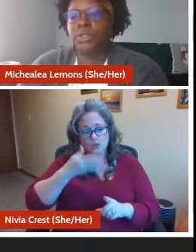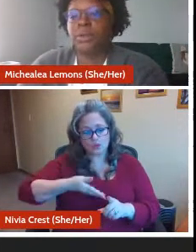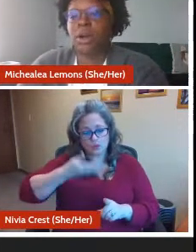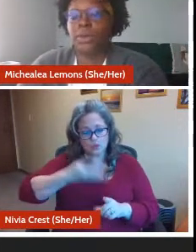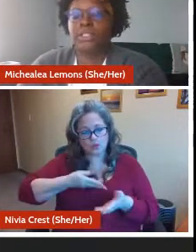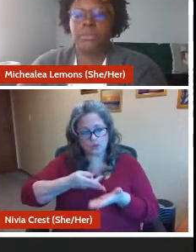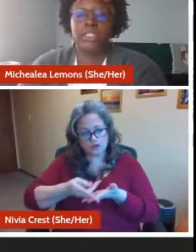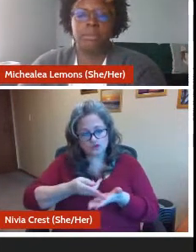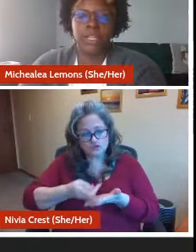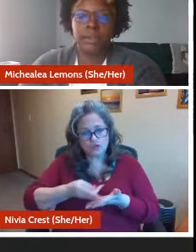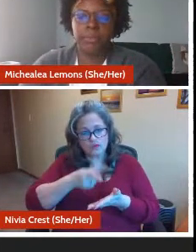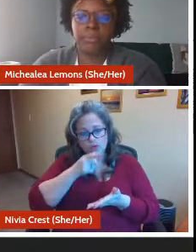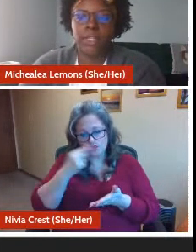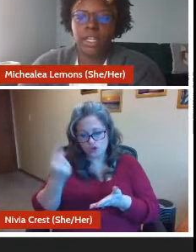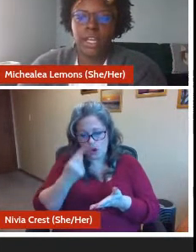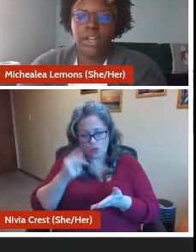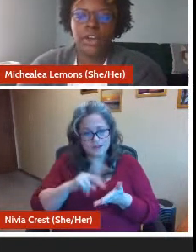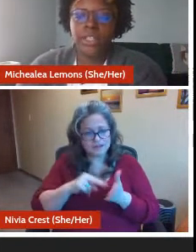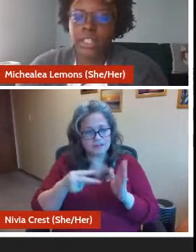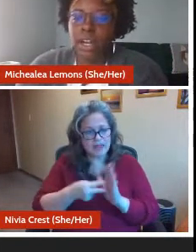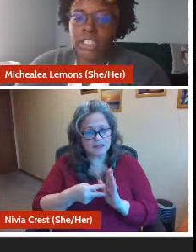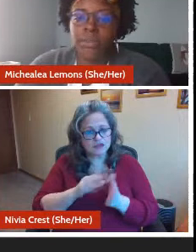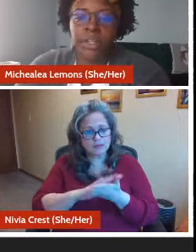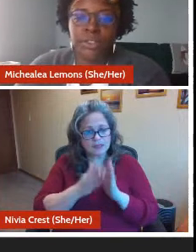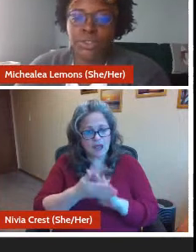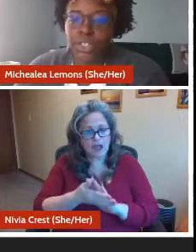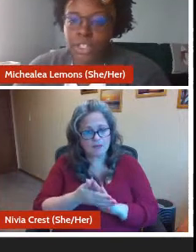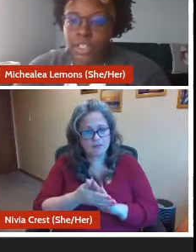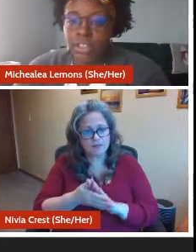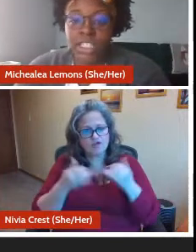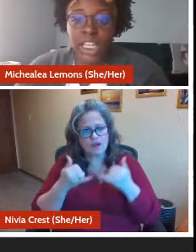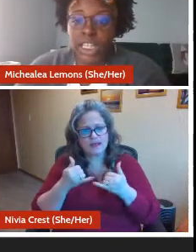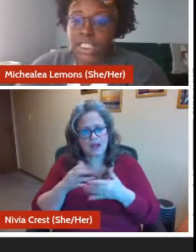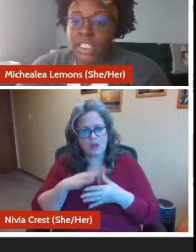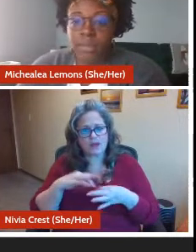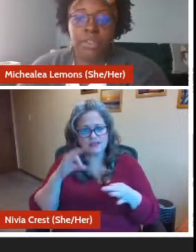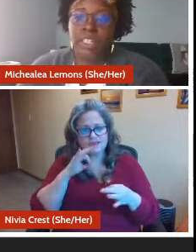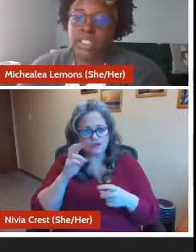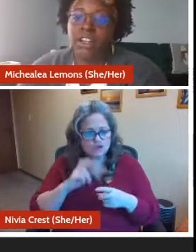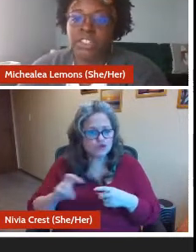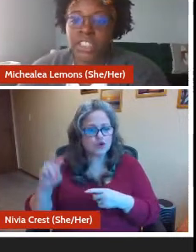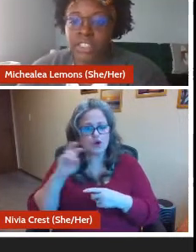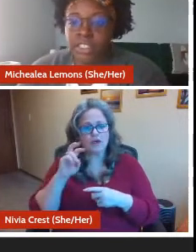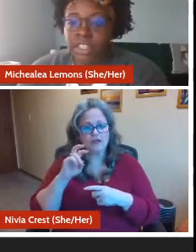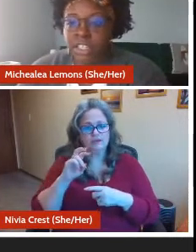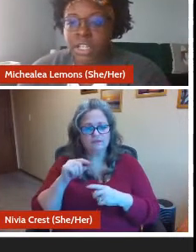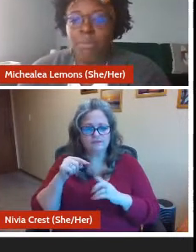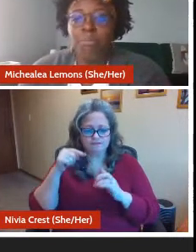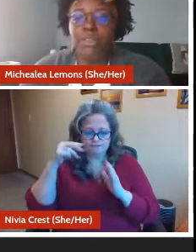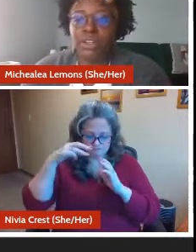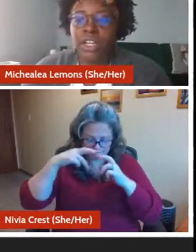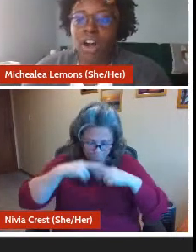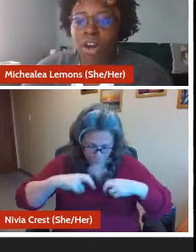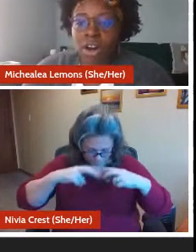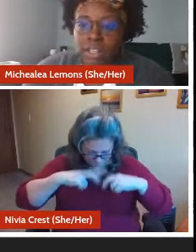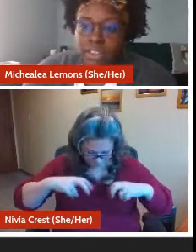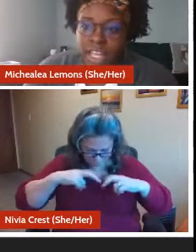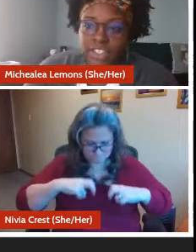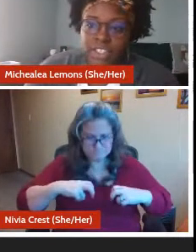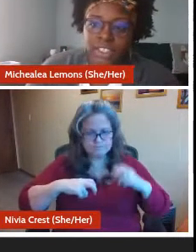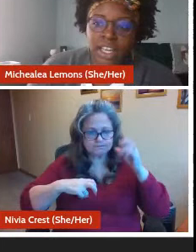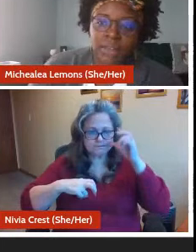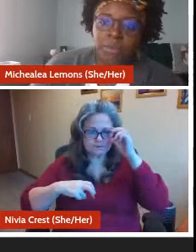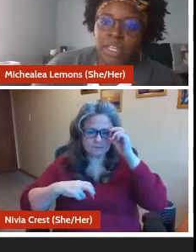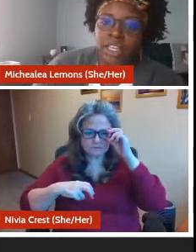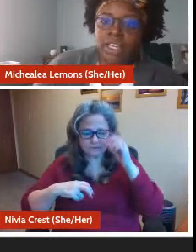who she was always meant to be. Currently on a spiritual journey, digging deeper into her center, blurring all of